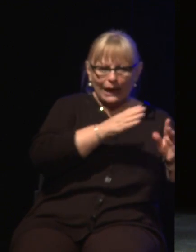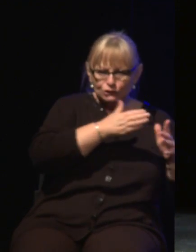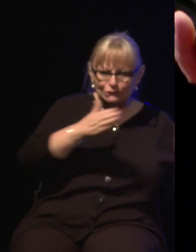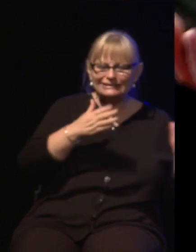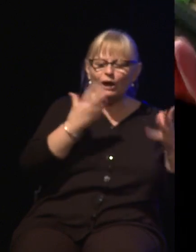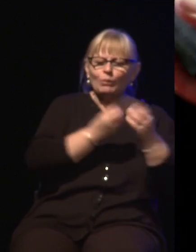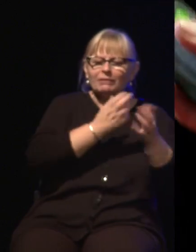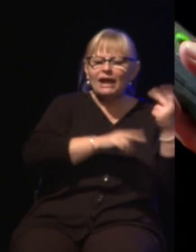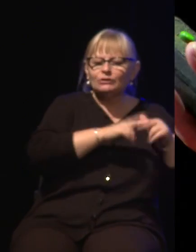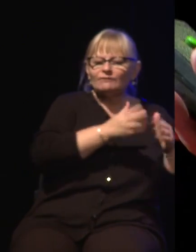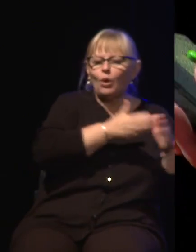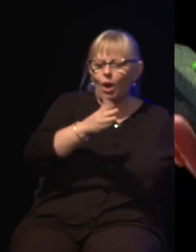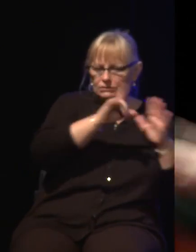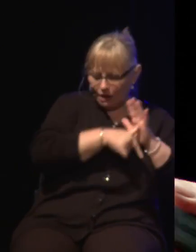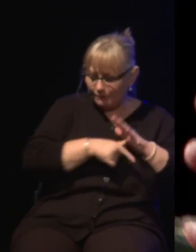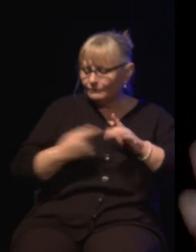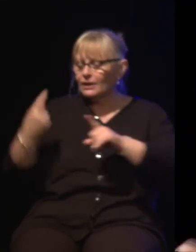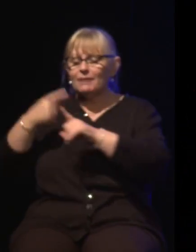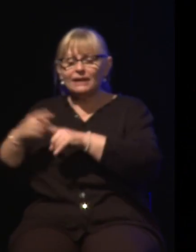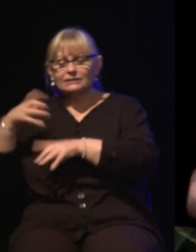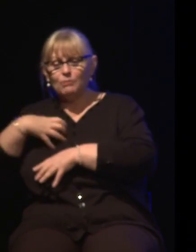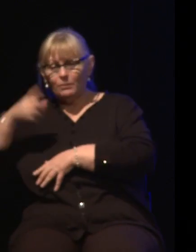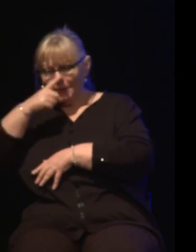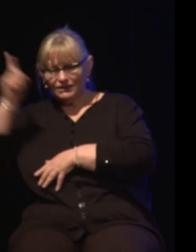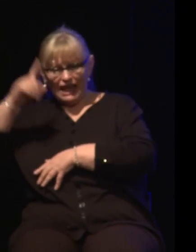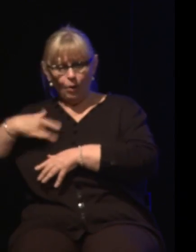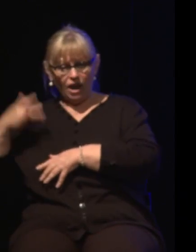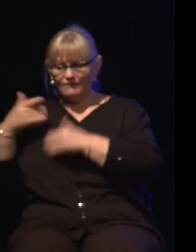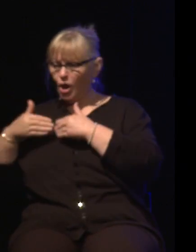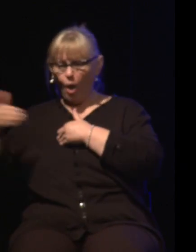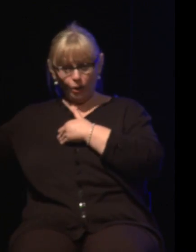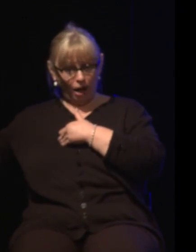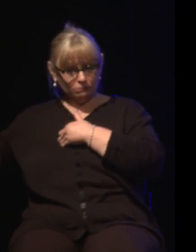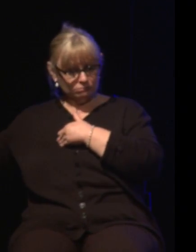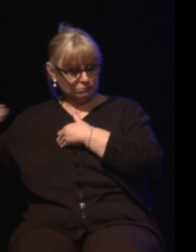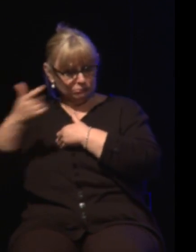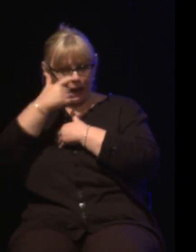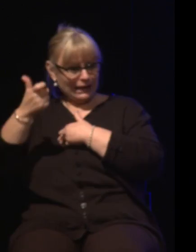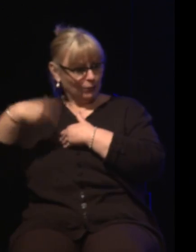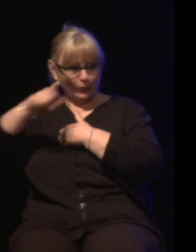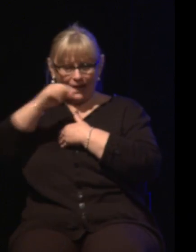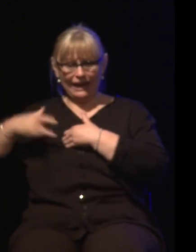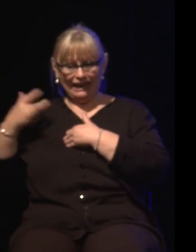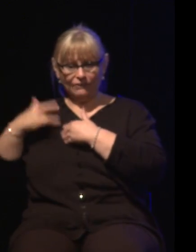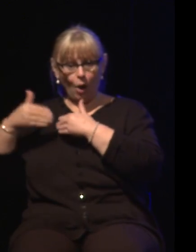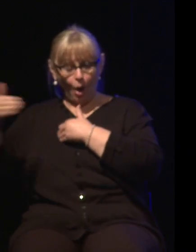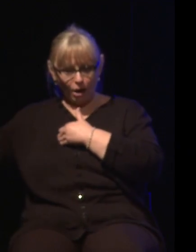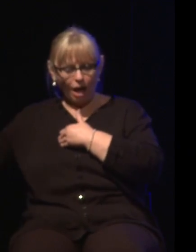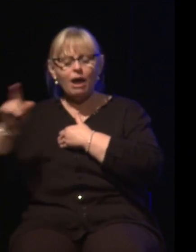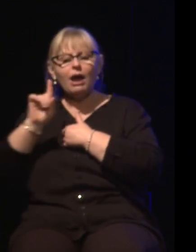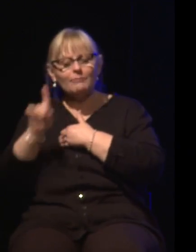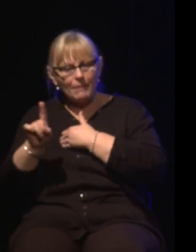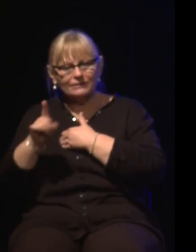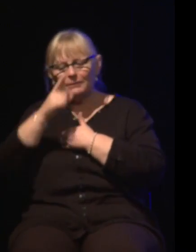of course, lots of people are living longer. It's one of the great achievements of the 20th century. But more people are living